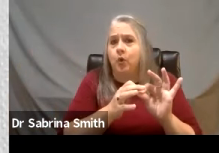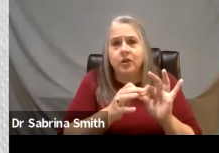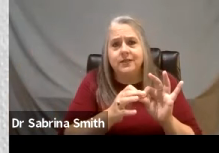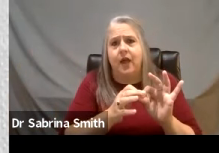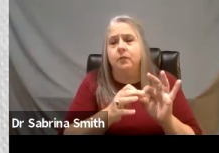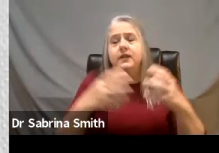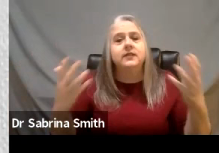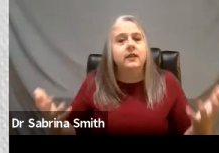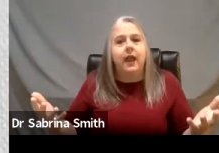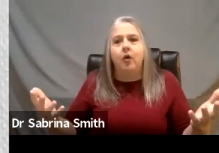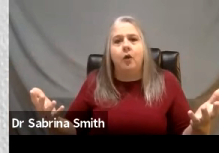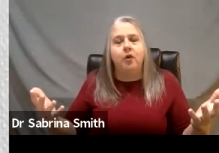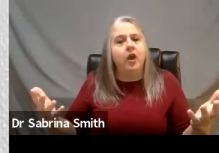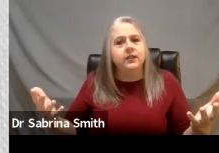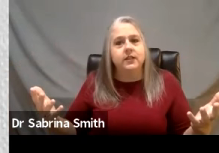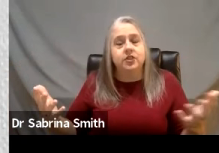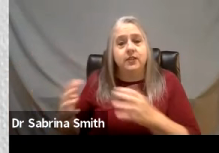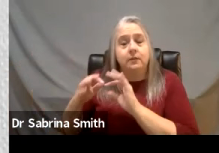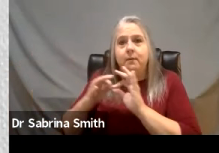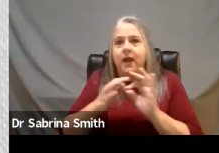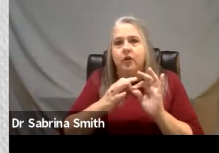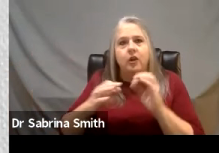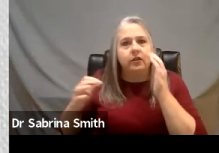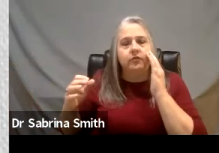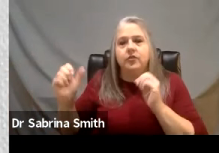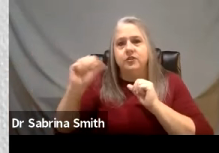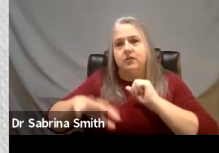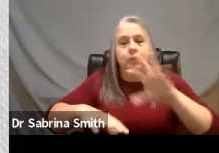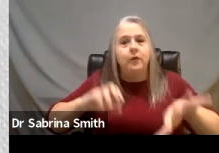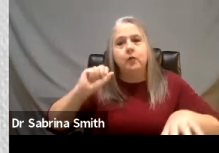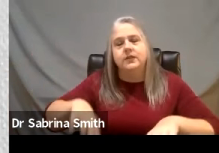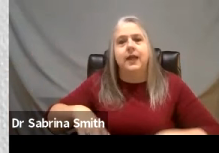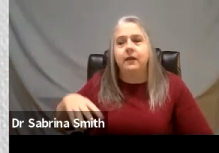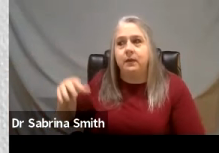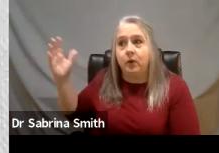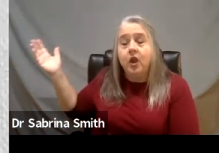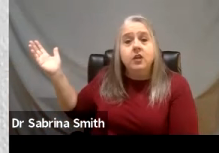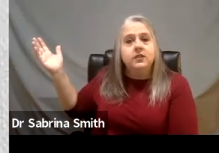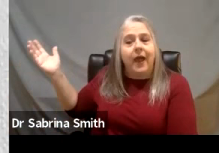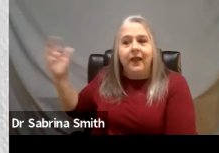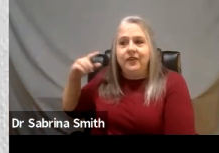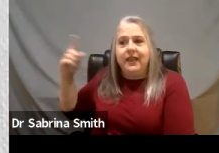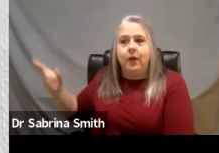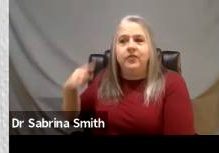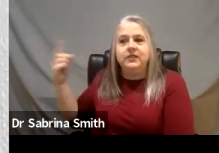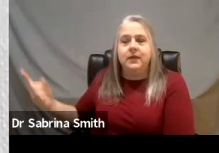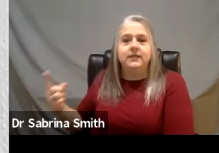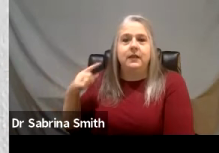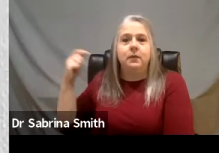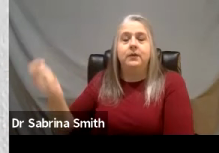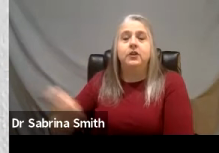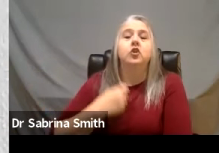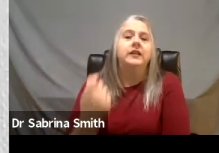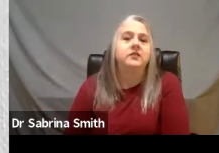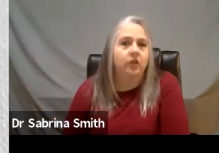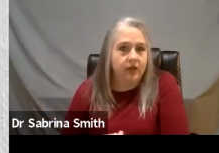put words out, because then now our product is just going to be a matter of just throwing word salad at people. So I have to get what this means and